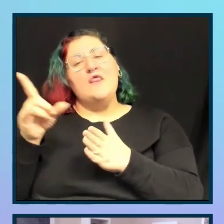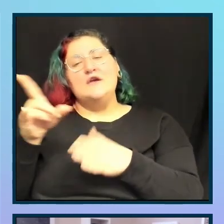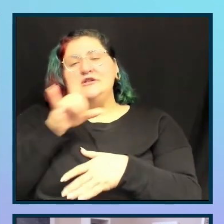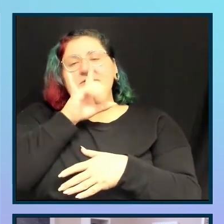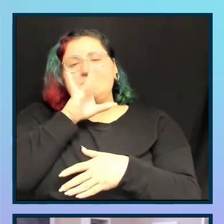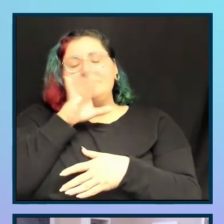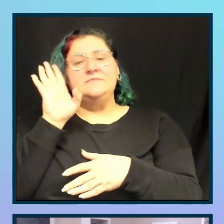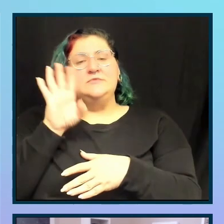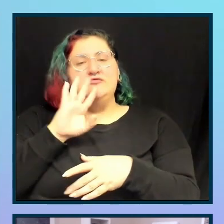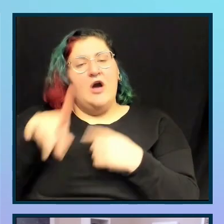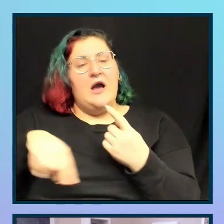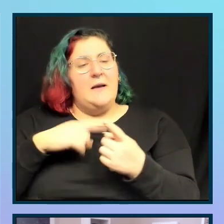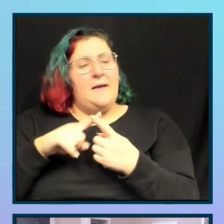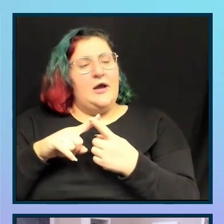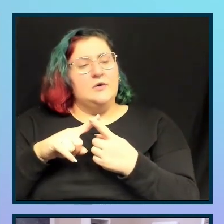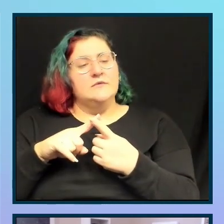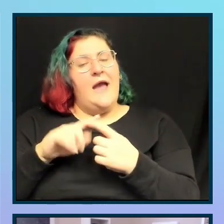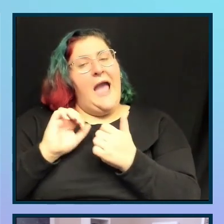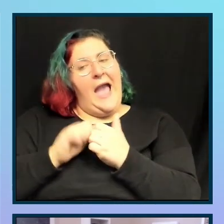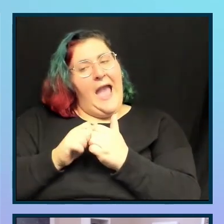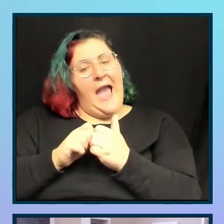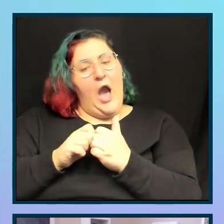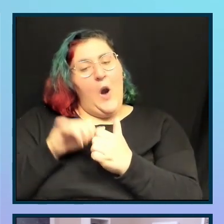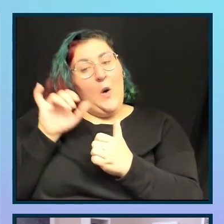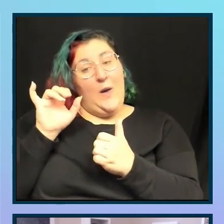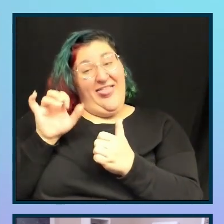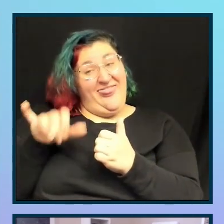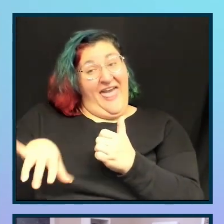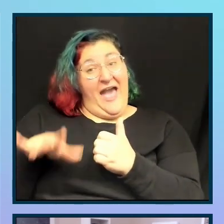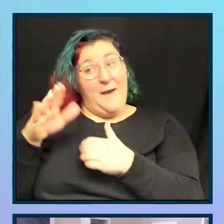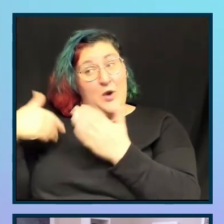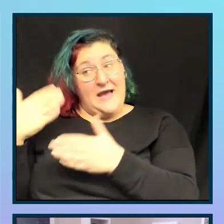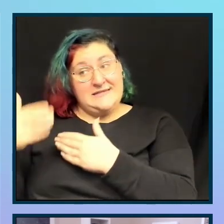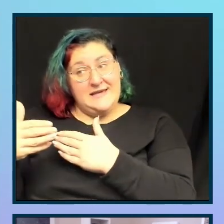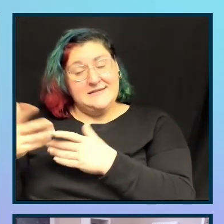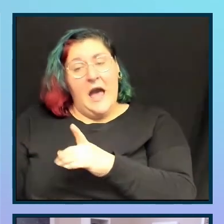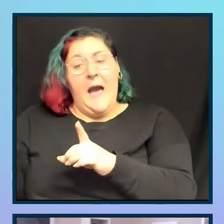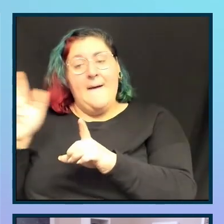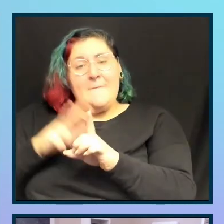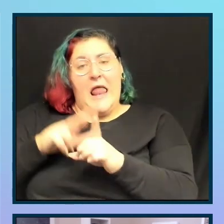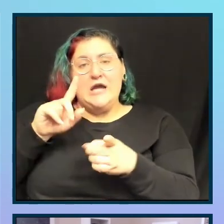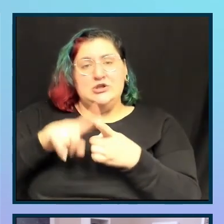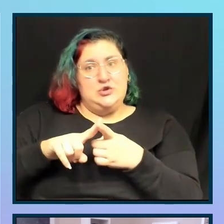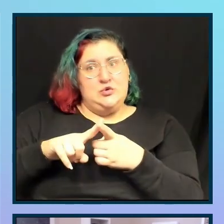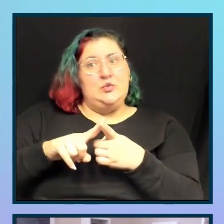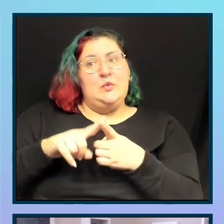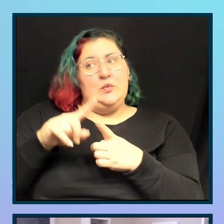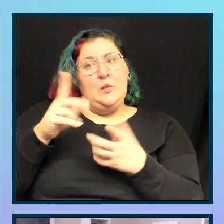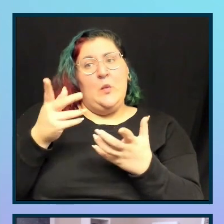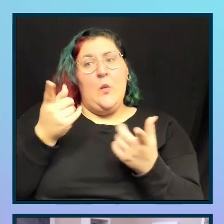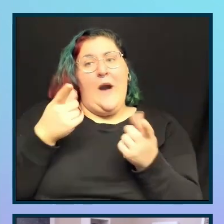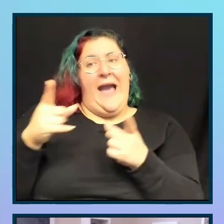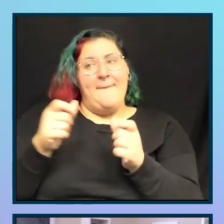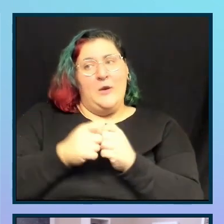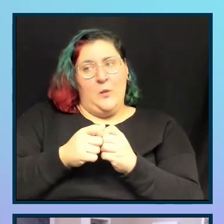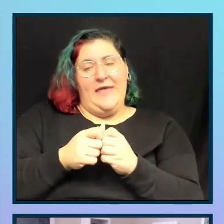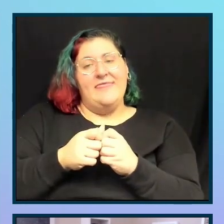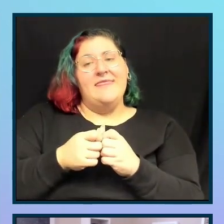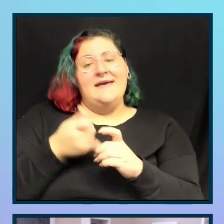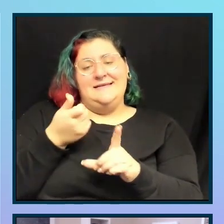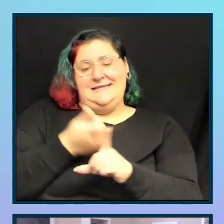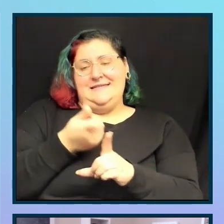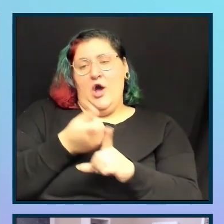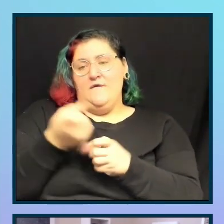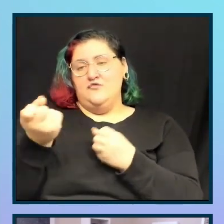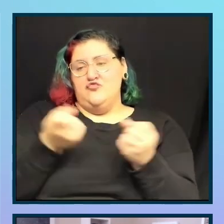for example, the data and the models that are created by self-driving cars, and how